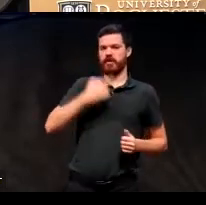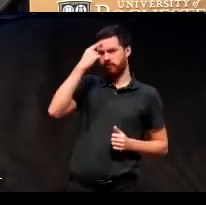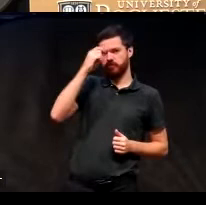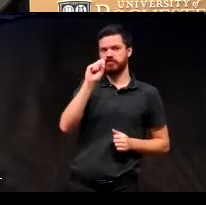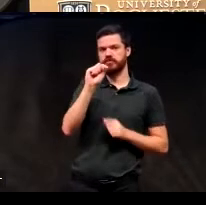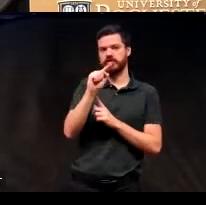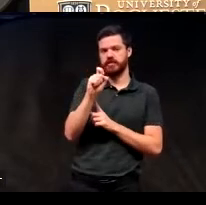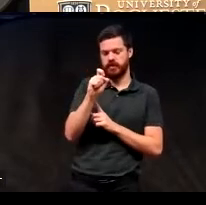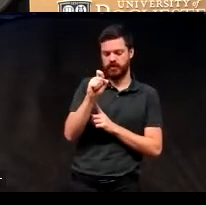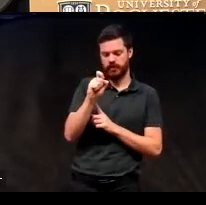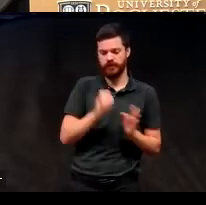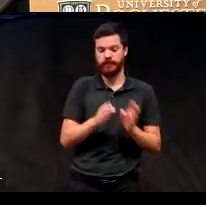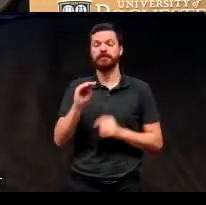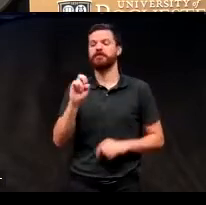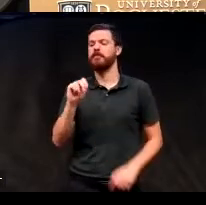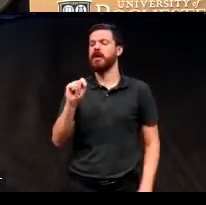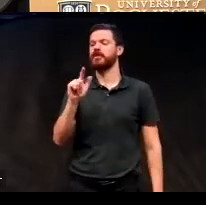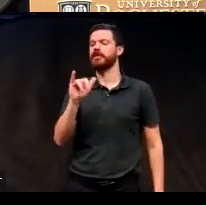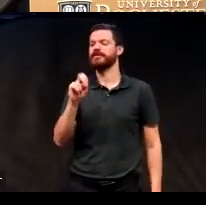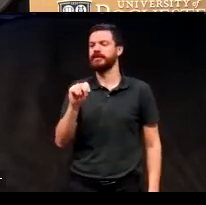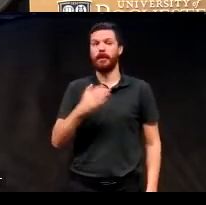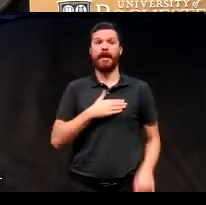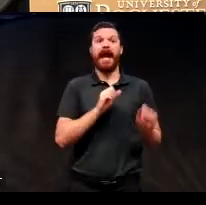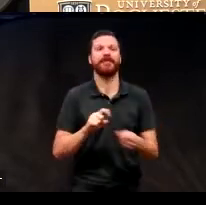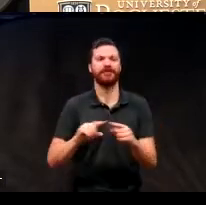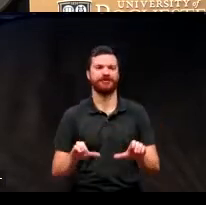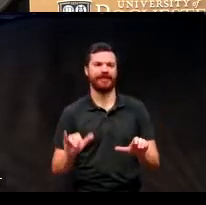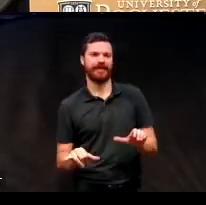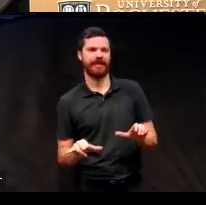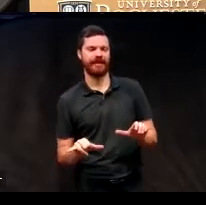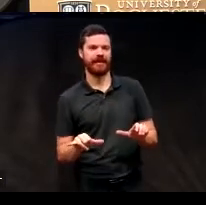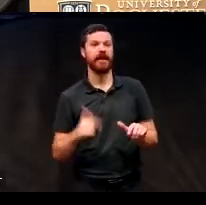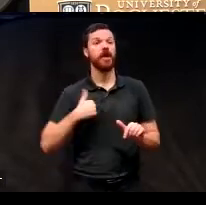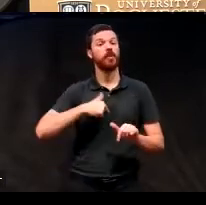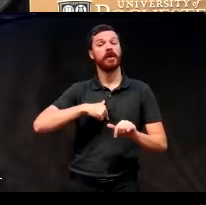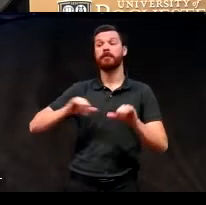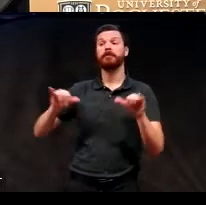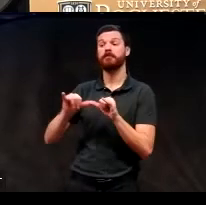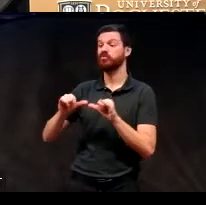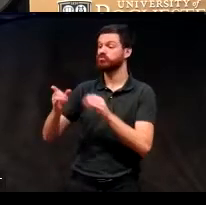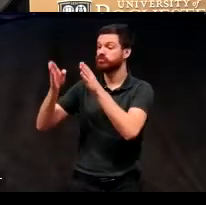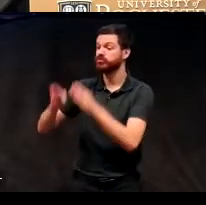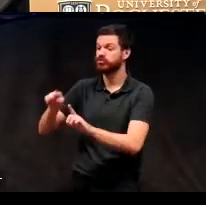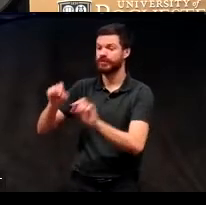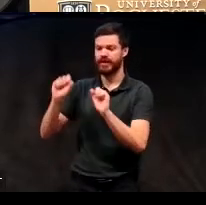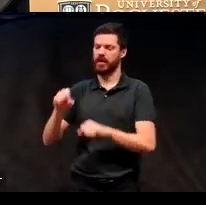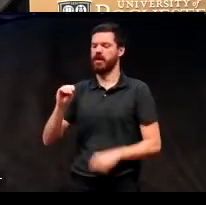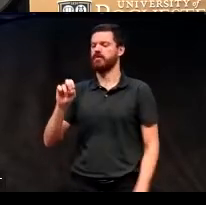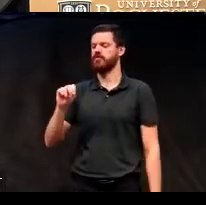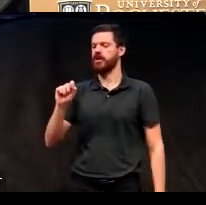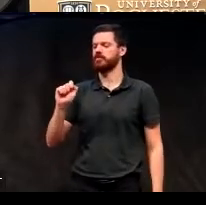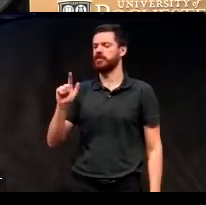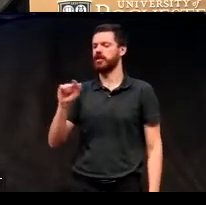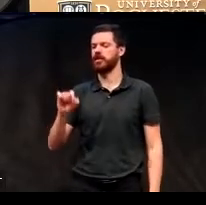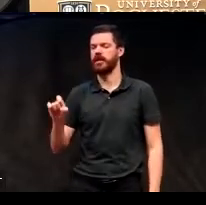And mentalization, the capacity to do so. So we measure the extent to which someone can mentalize